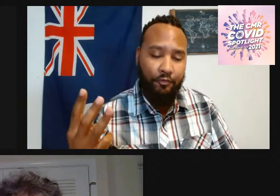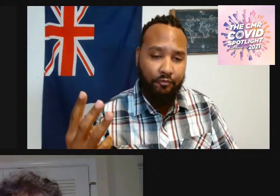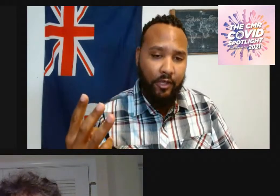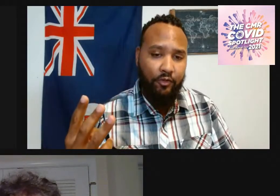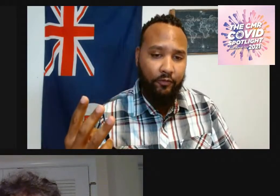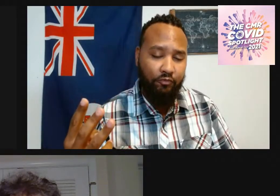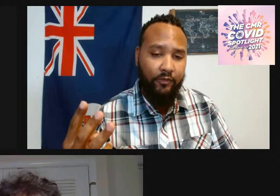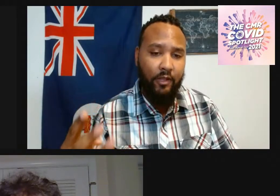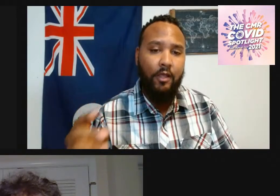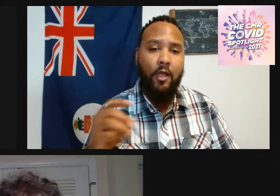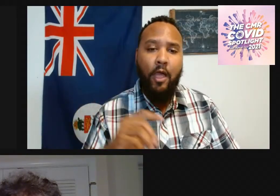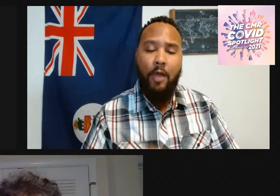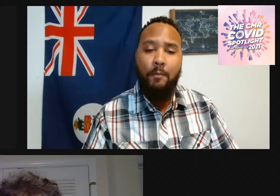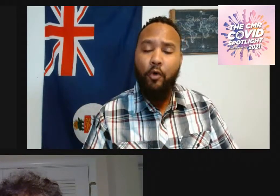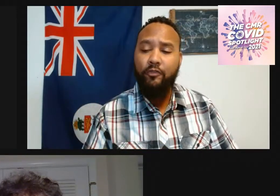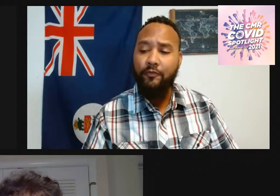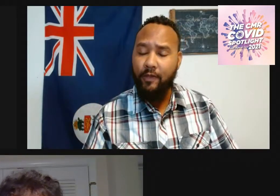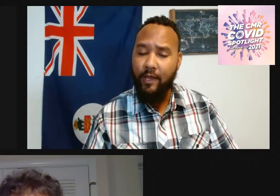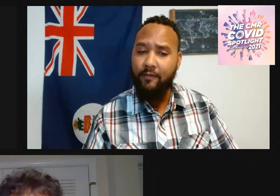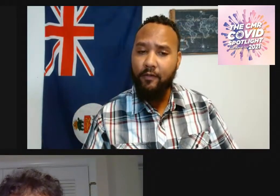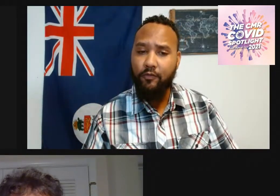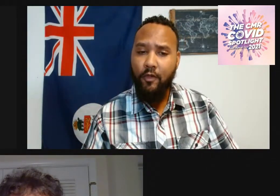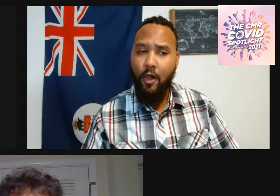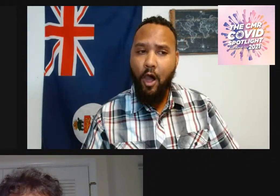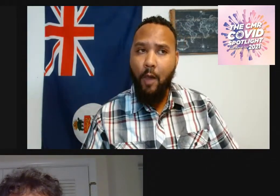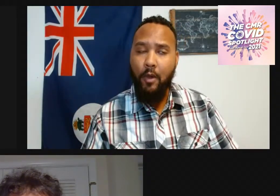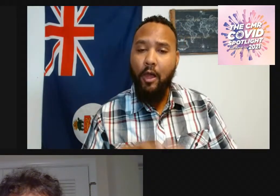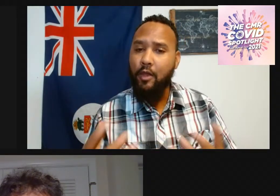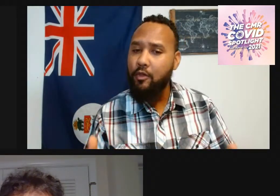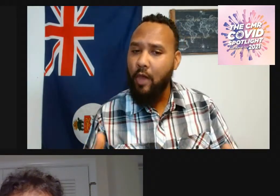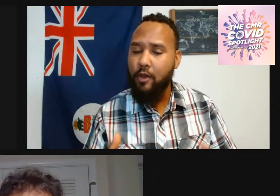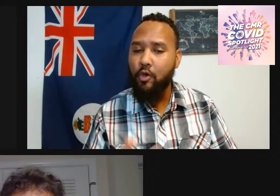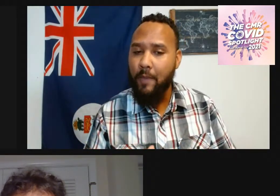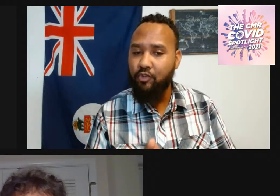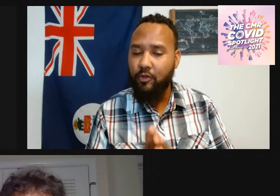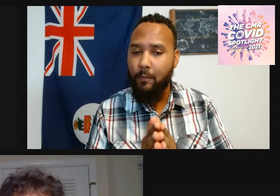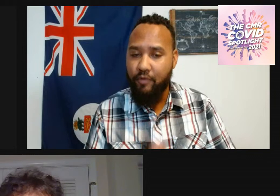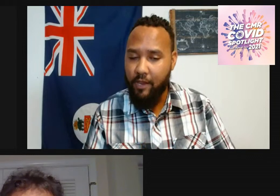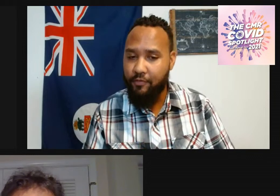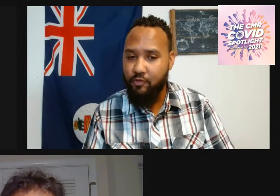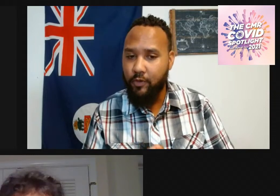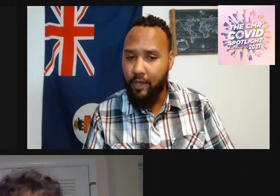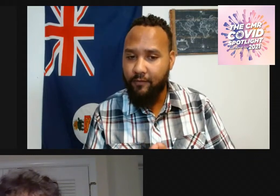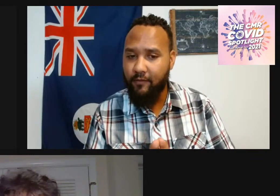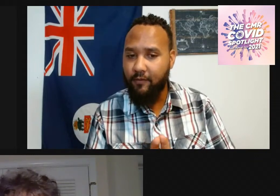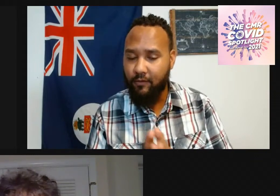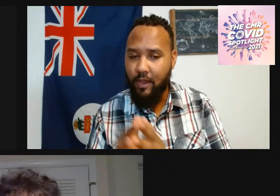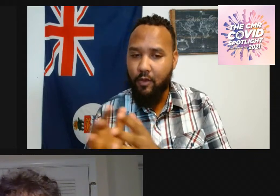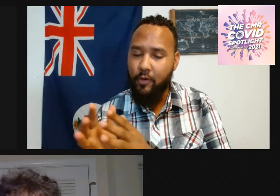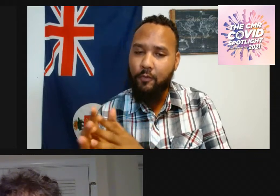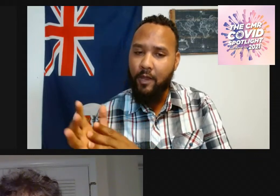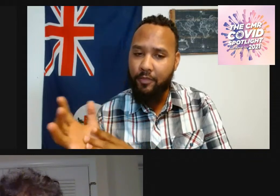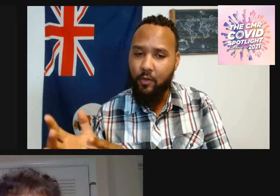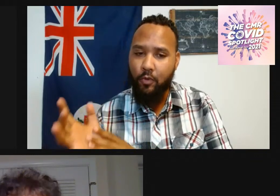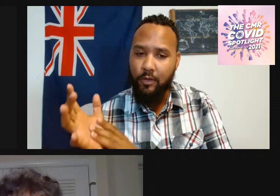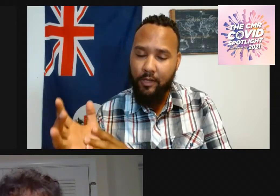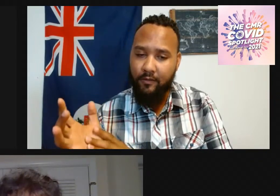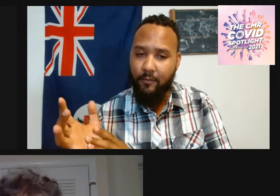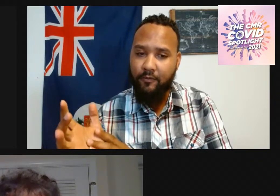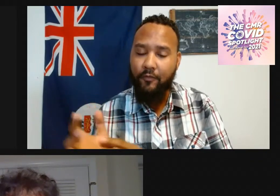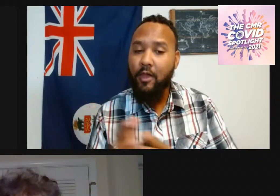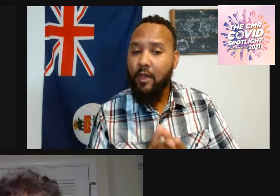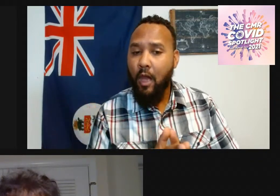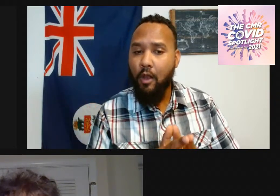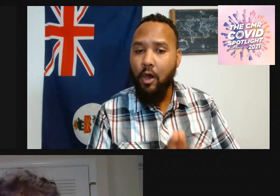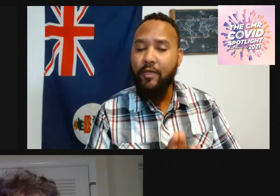up to 3 just recently, and most of the cases, and I know you mentioned breakthrough cases is kind of what you might think we're